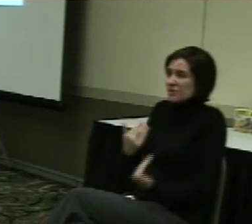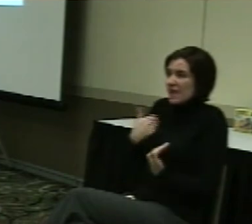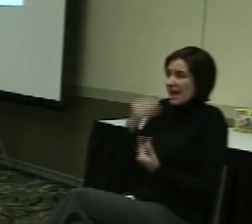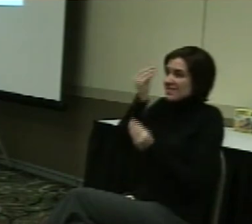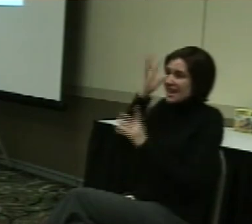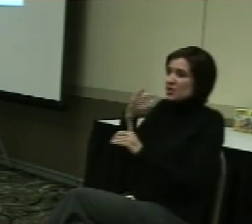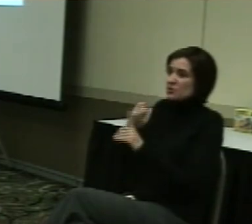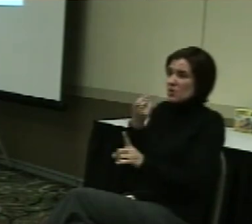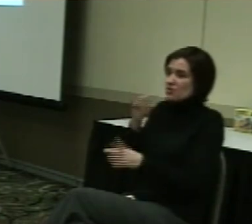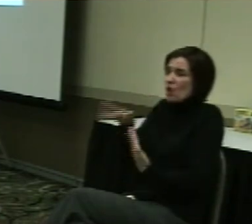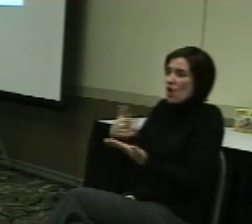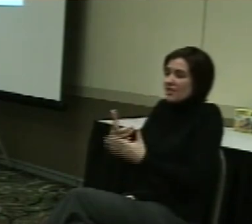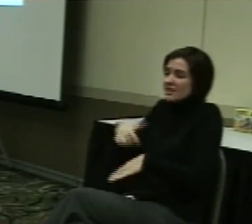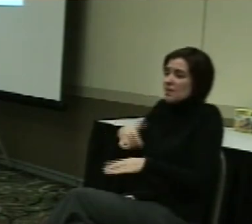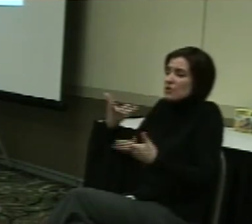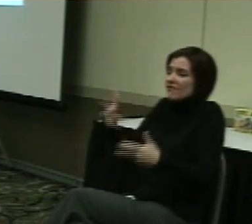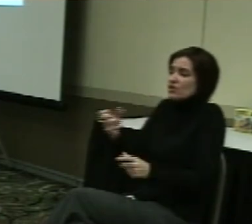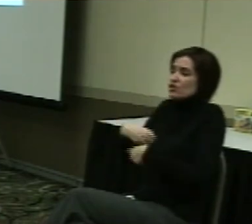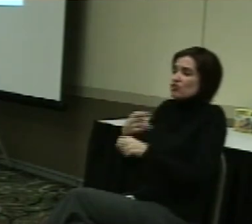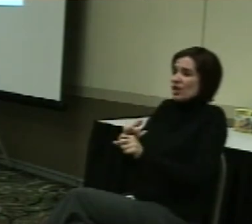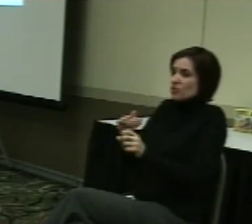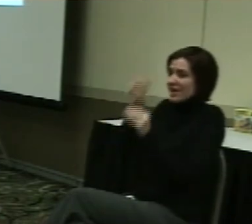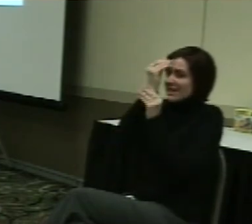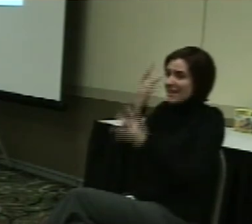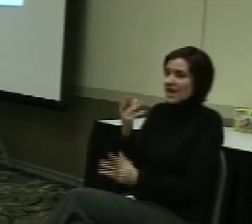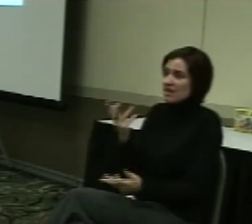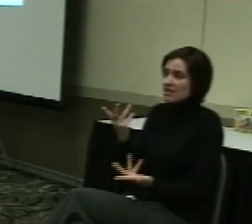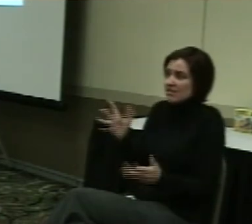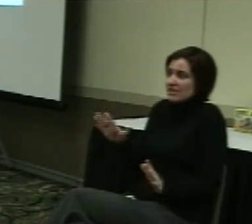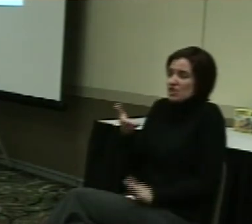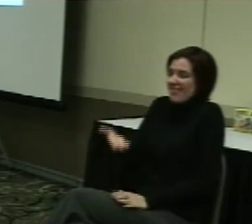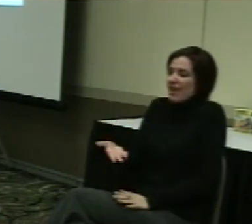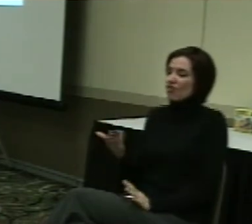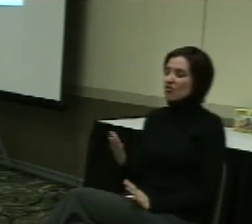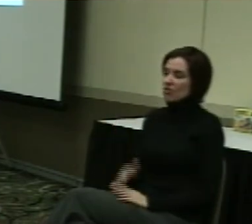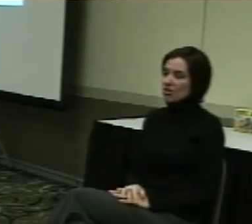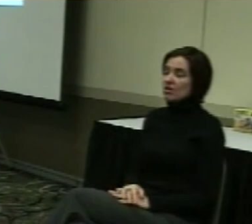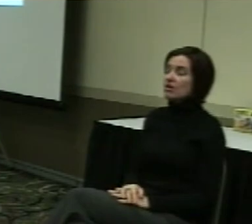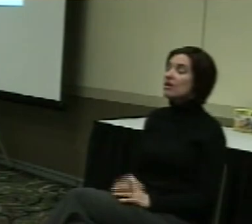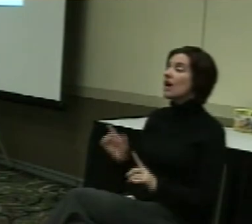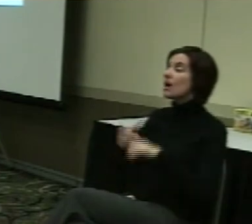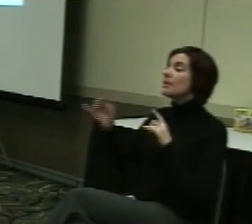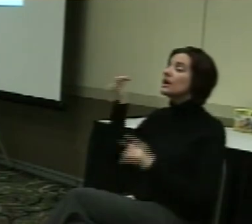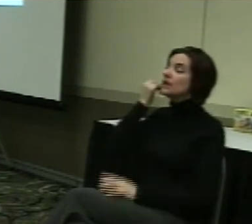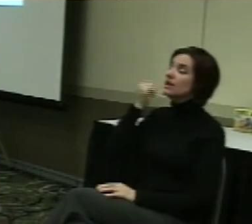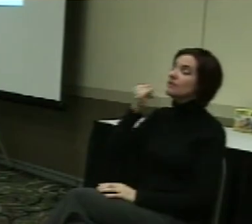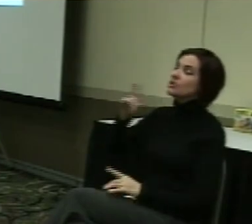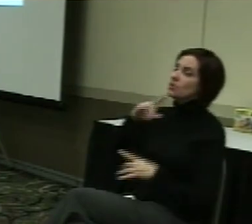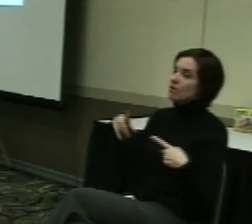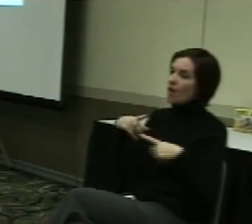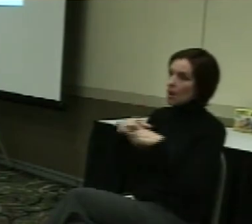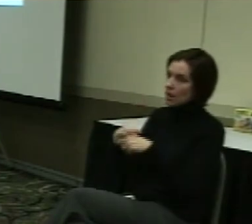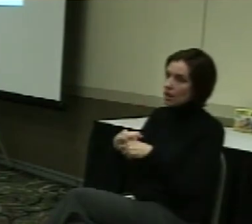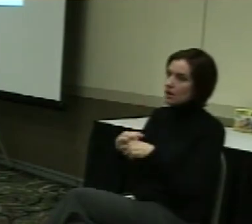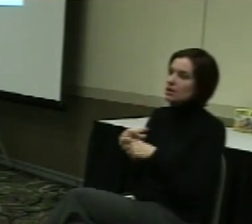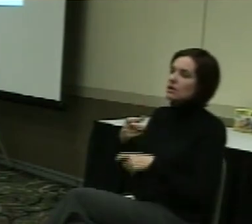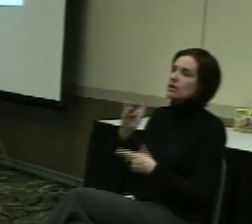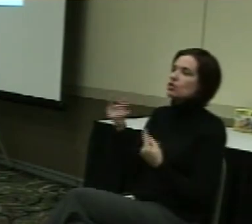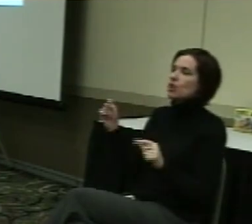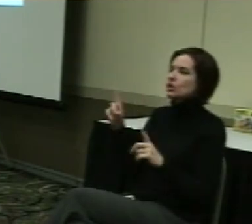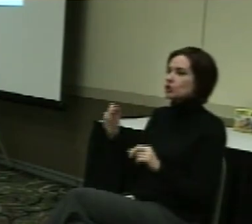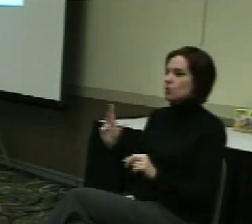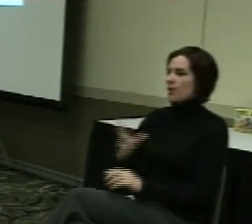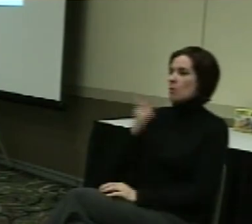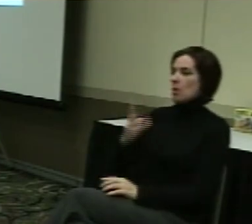actually generating data already, you know. So, but then if it's really complicated and if you're trying to do a